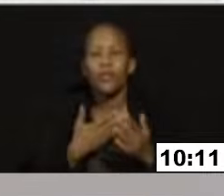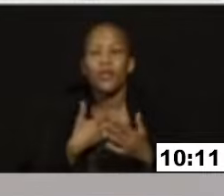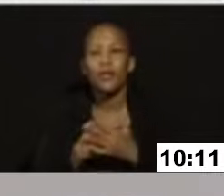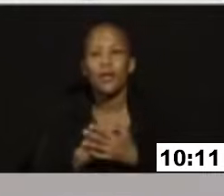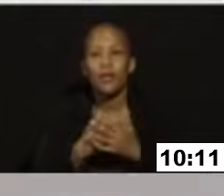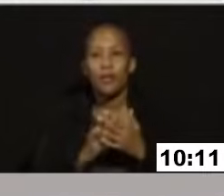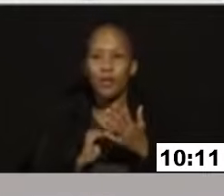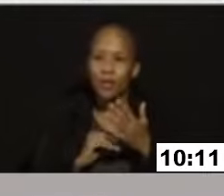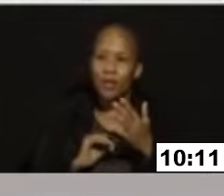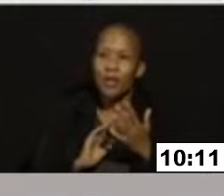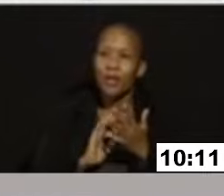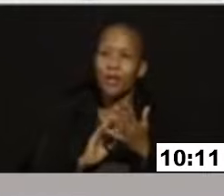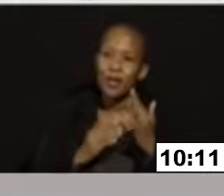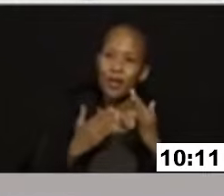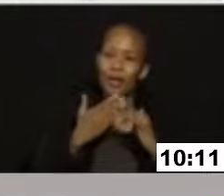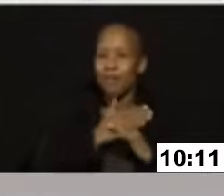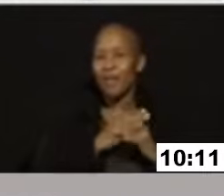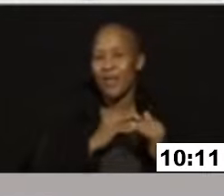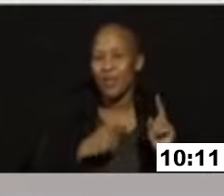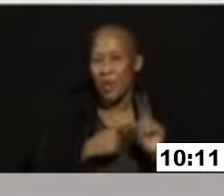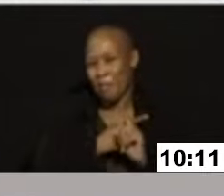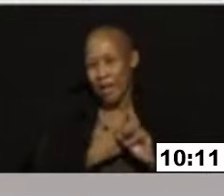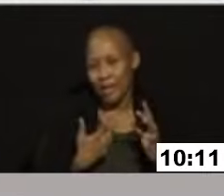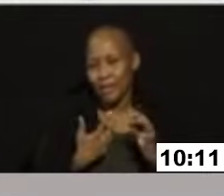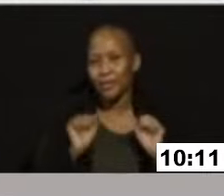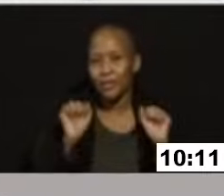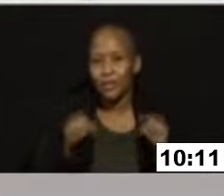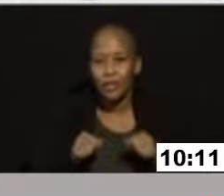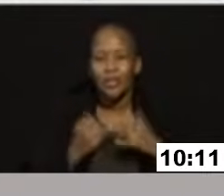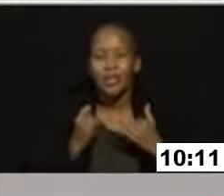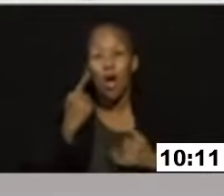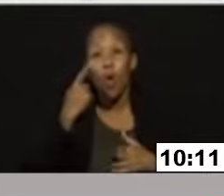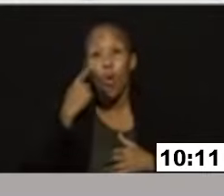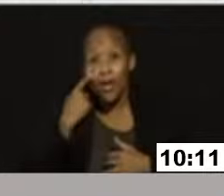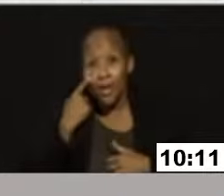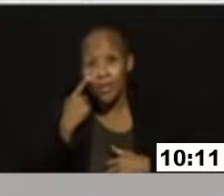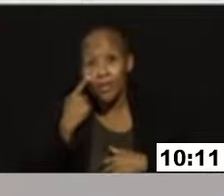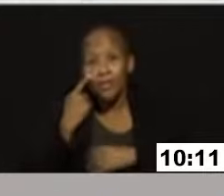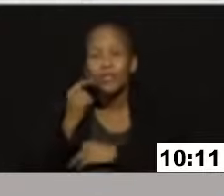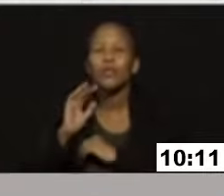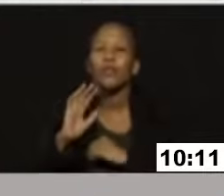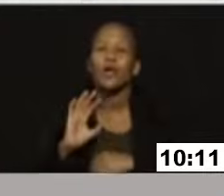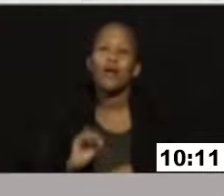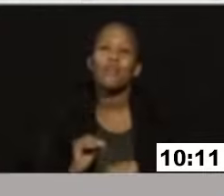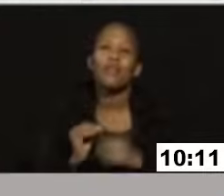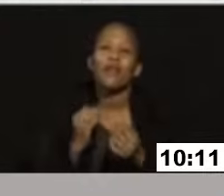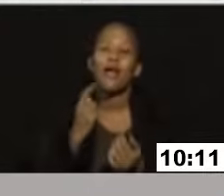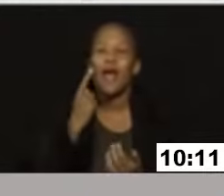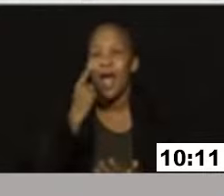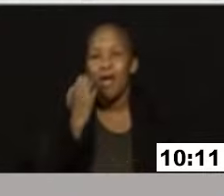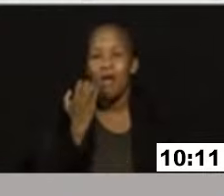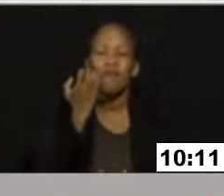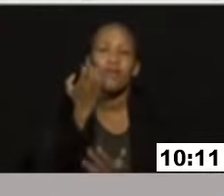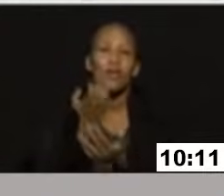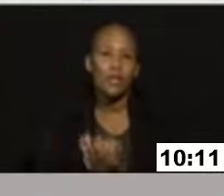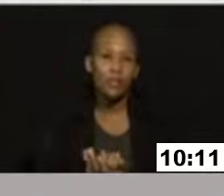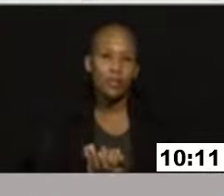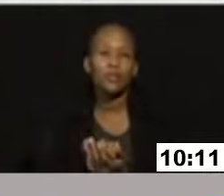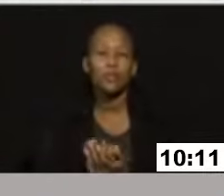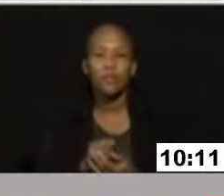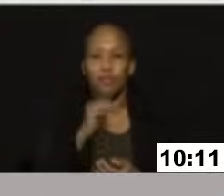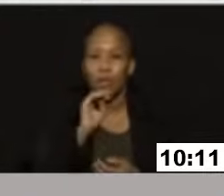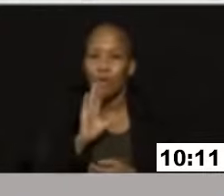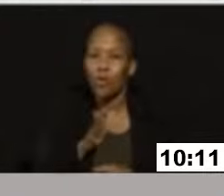in what way he or she is implicated, when the witness will give evidence, that there's the opportunity to